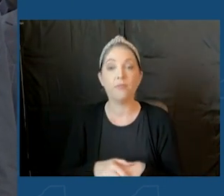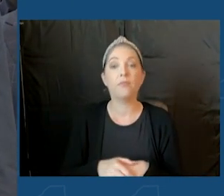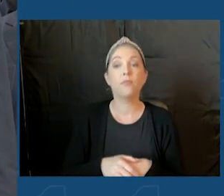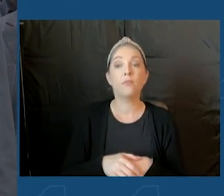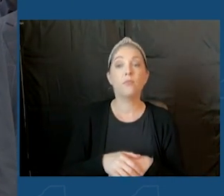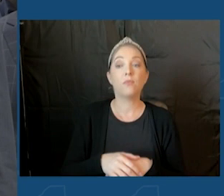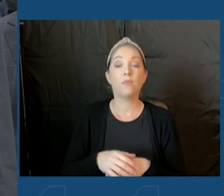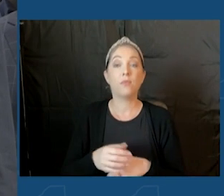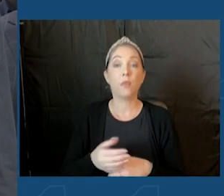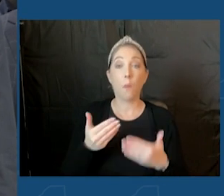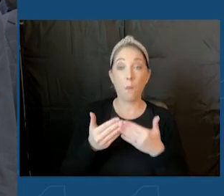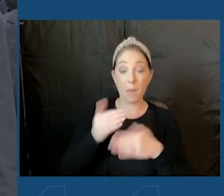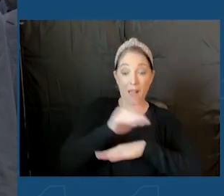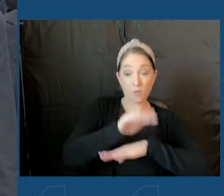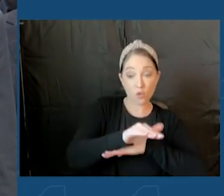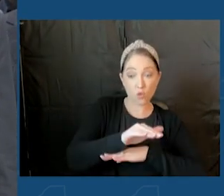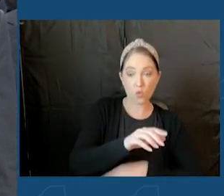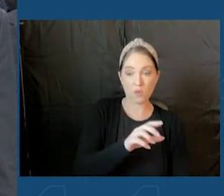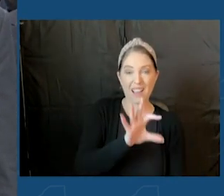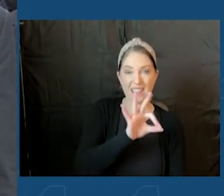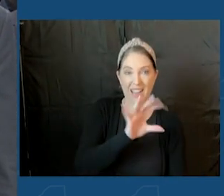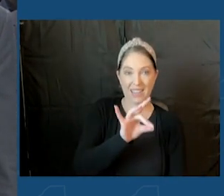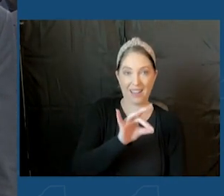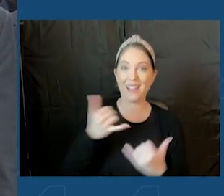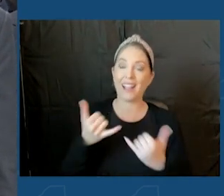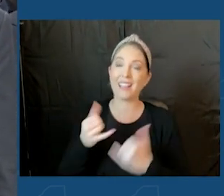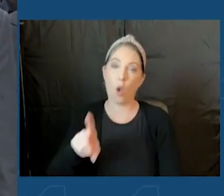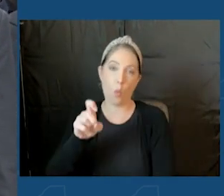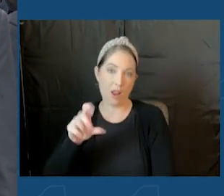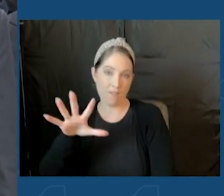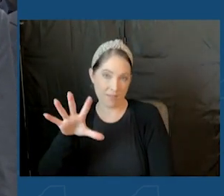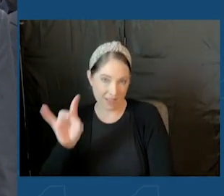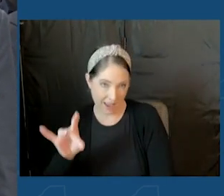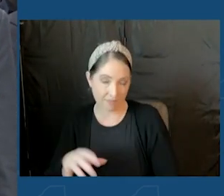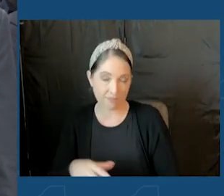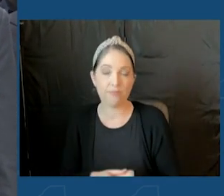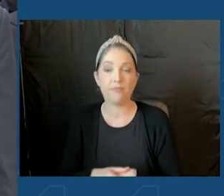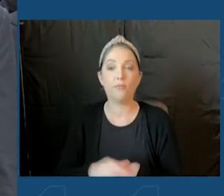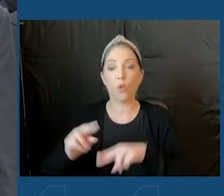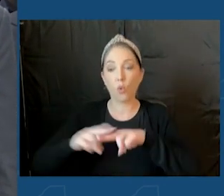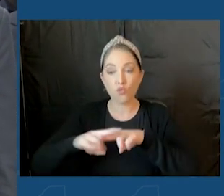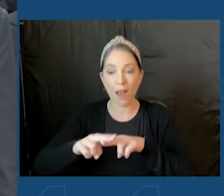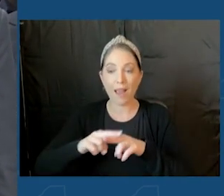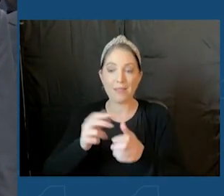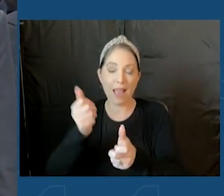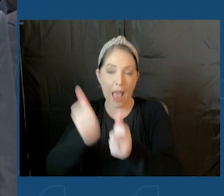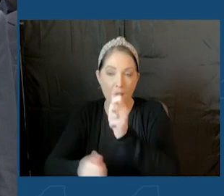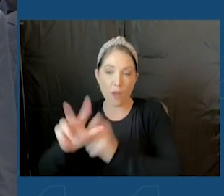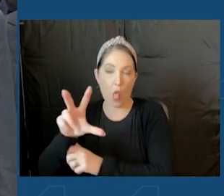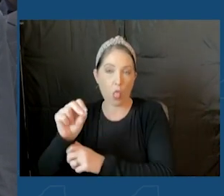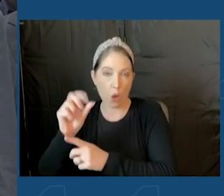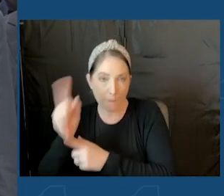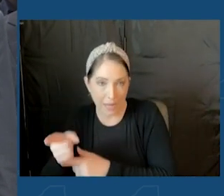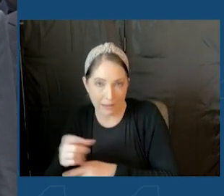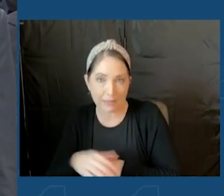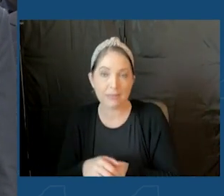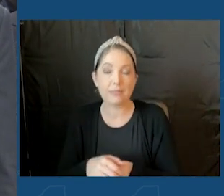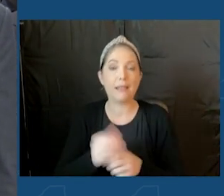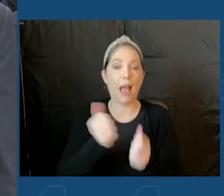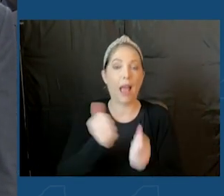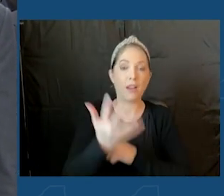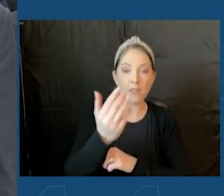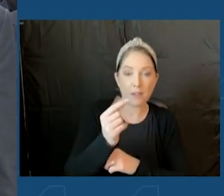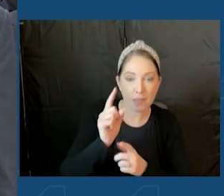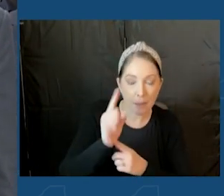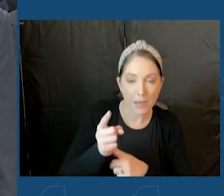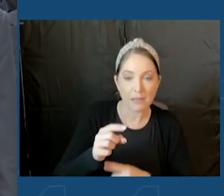from 98. Trains will run every 30 minutes to Huntington and Ronkonkoma, every 15 minutes to Mineola and Hicksville.